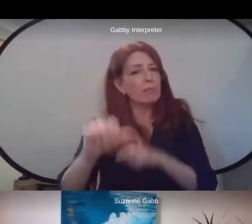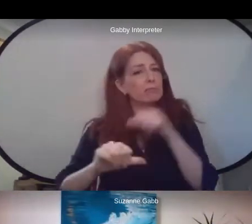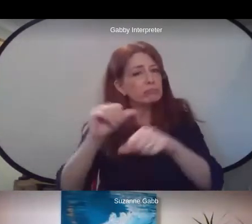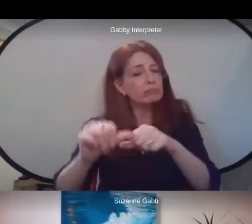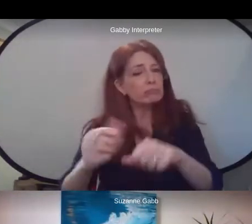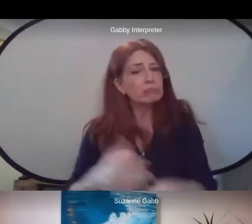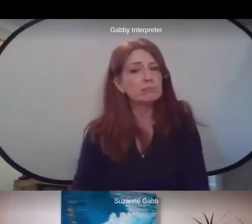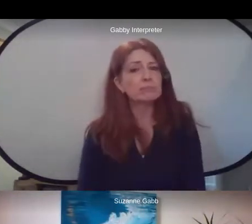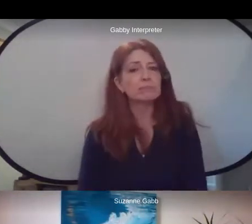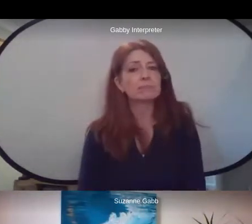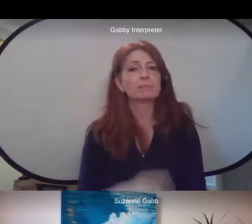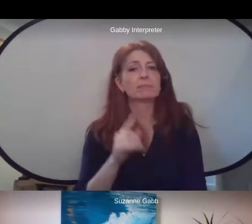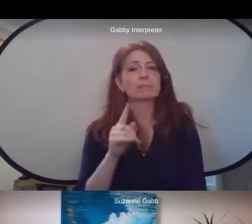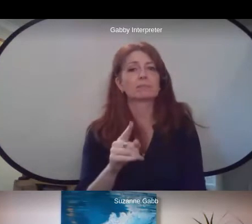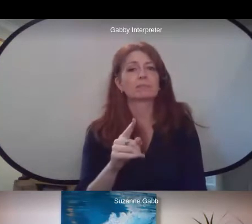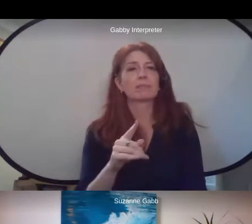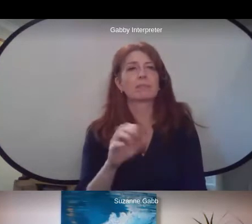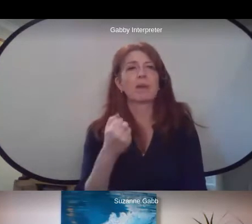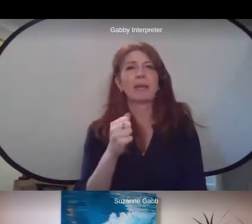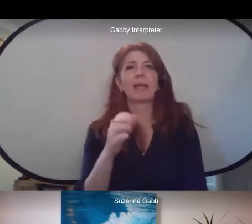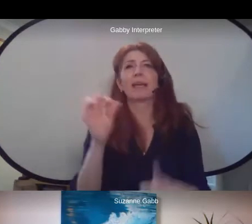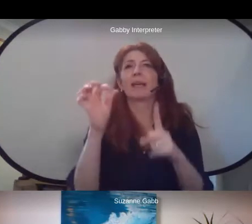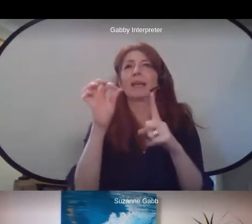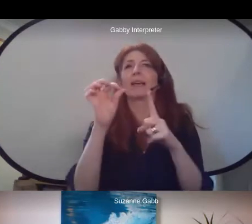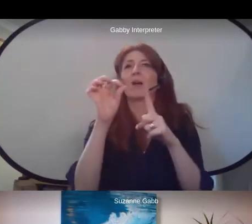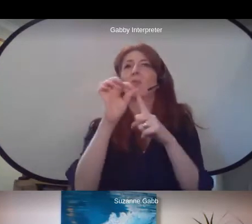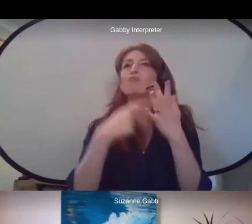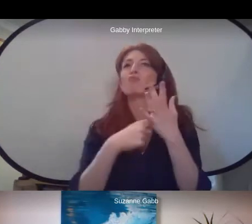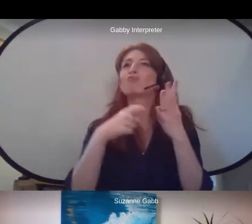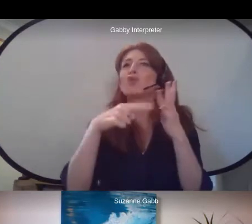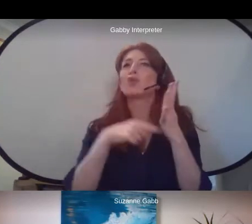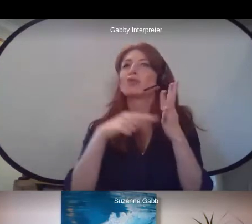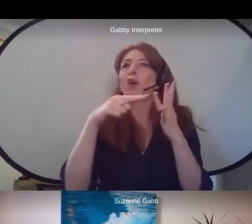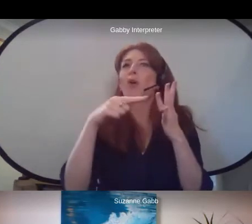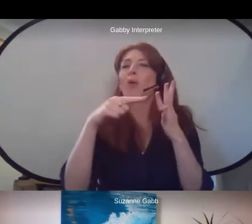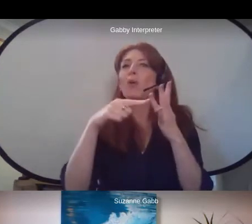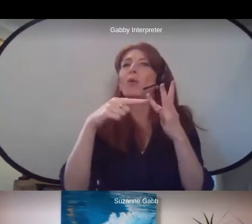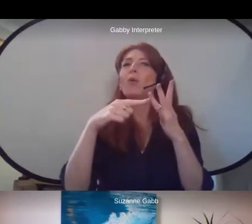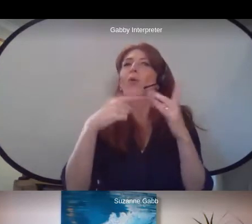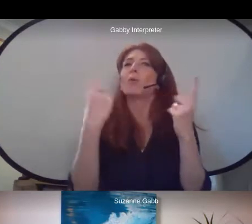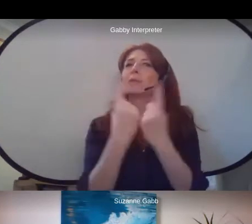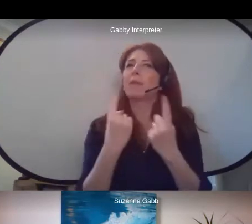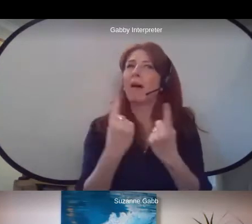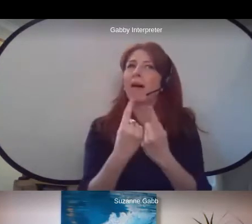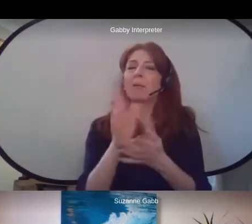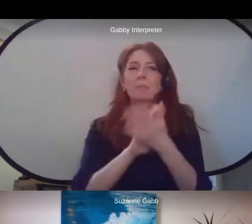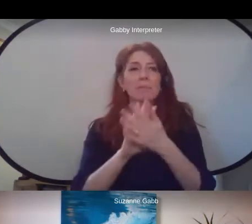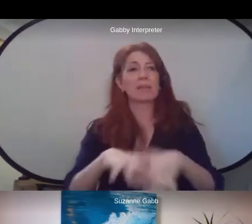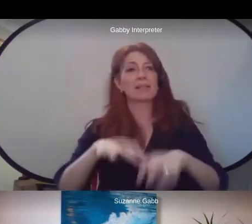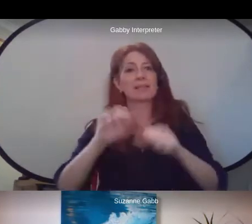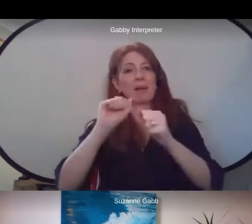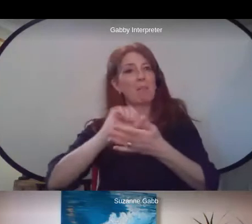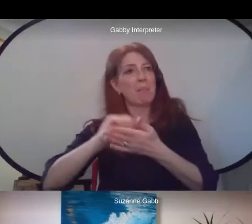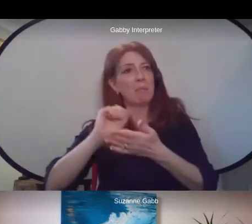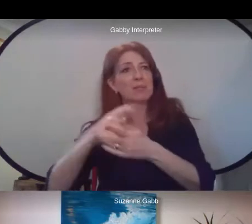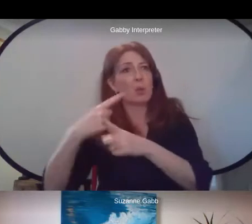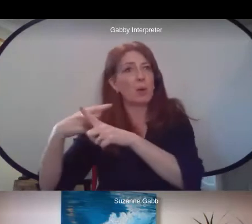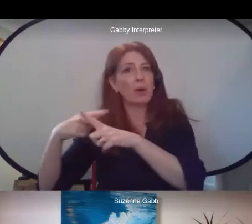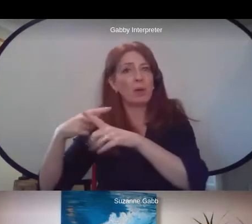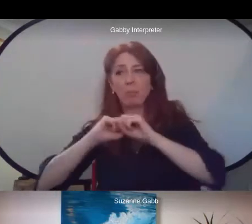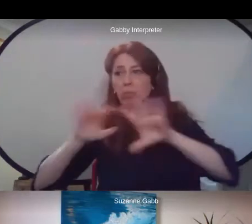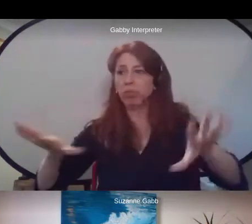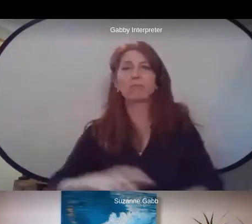know, there's a lot of kind of prototype level stuff that's just kind of flying out there very quickly, quicker than ever before, really. So